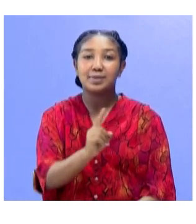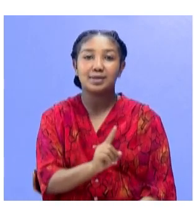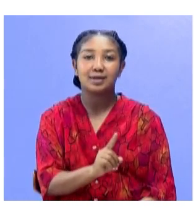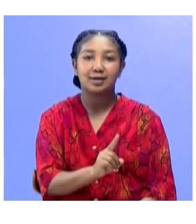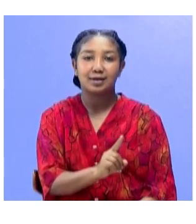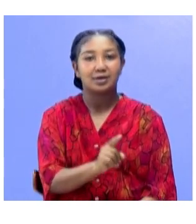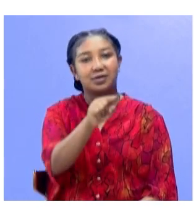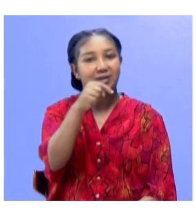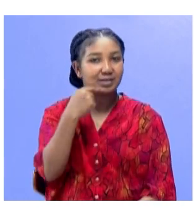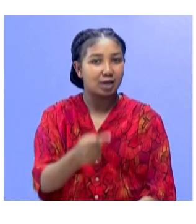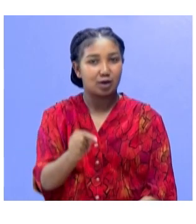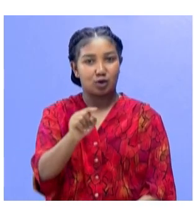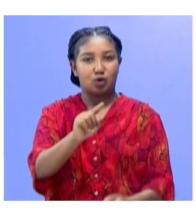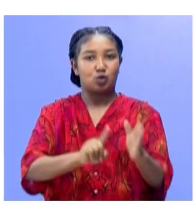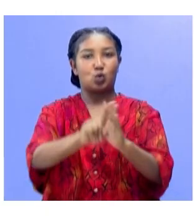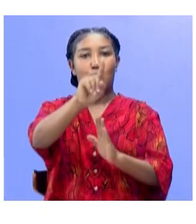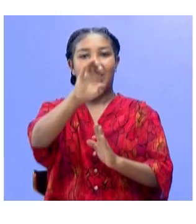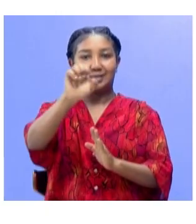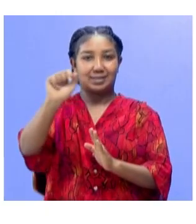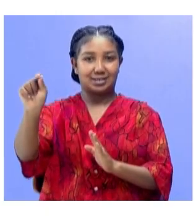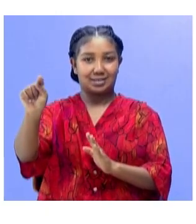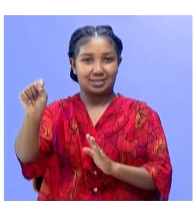or you can say tallest,